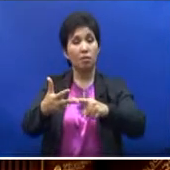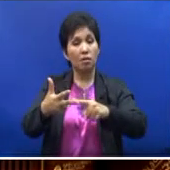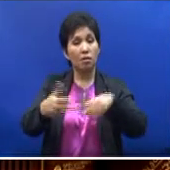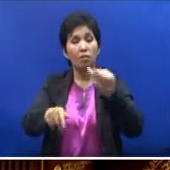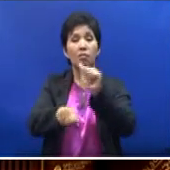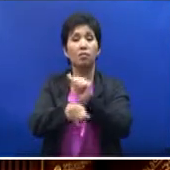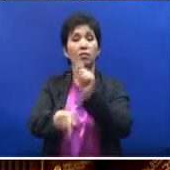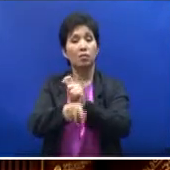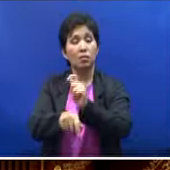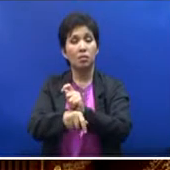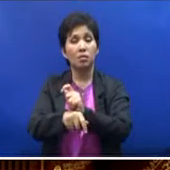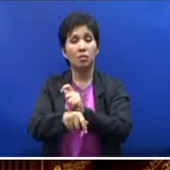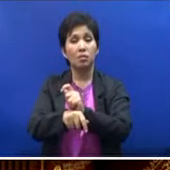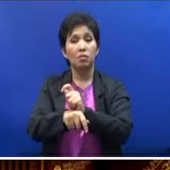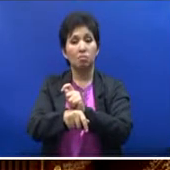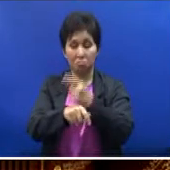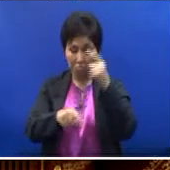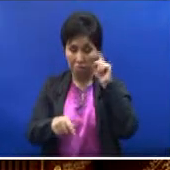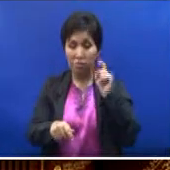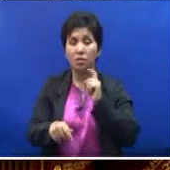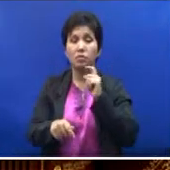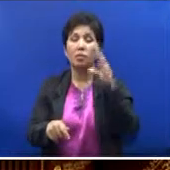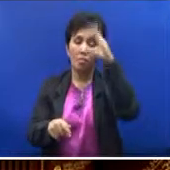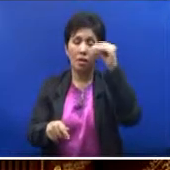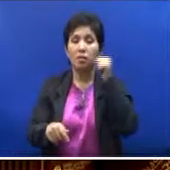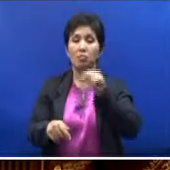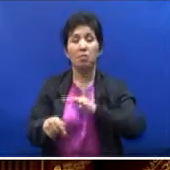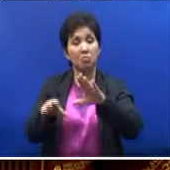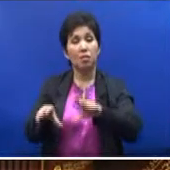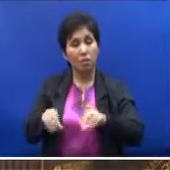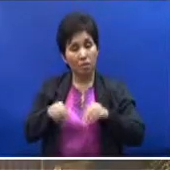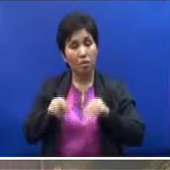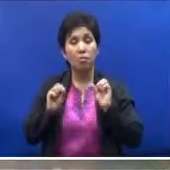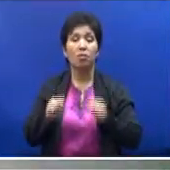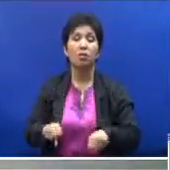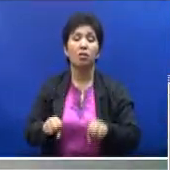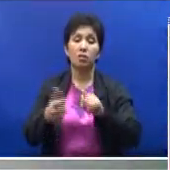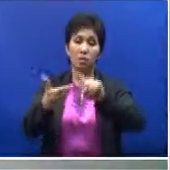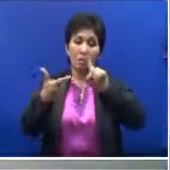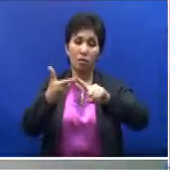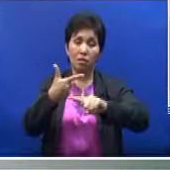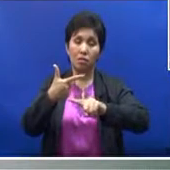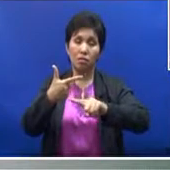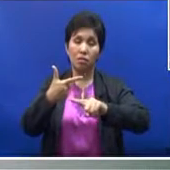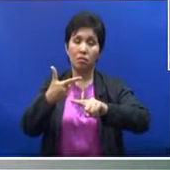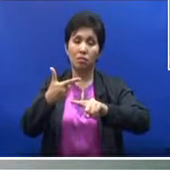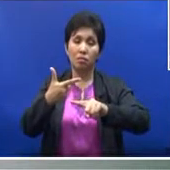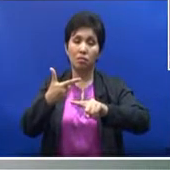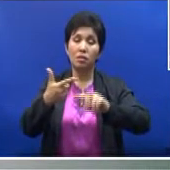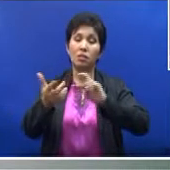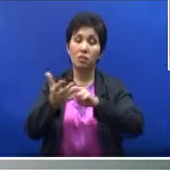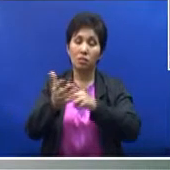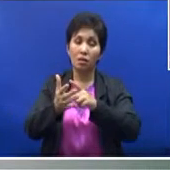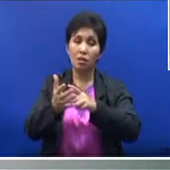The first one is to regulate sexual relations between man and wife. Okay, second, to assign separate